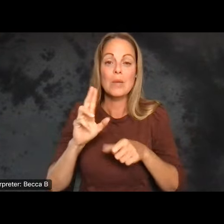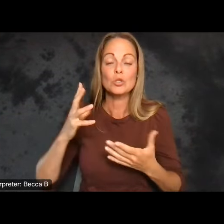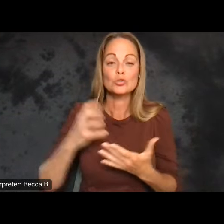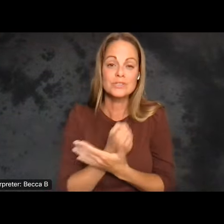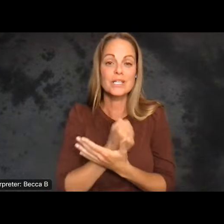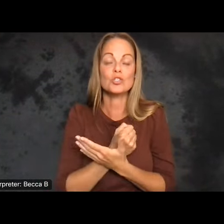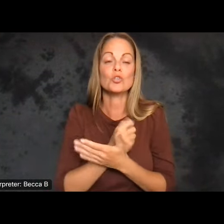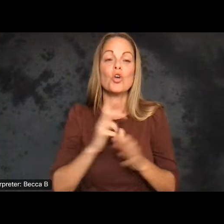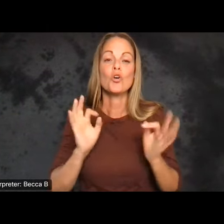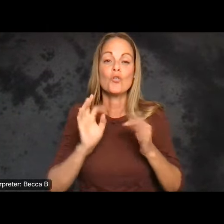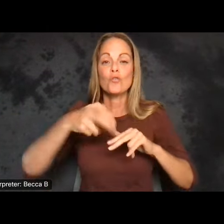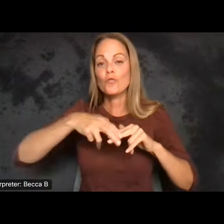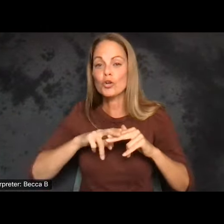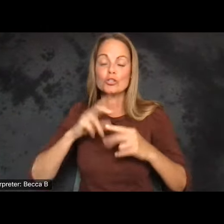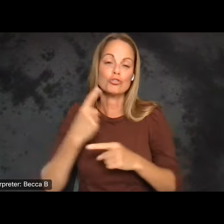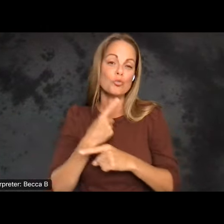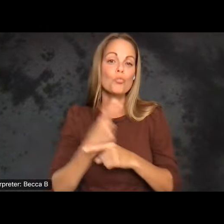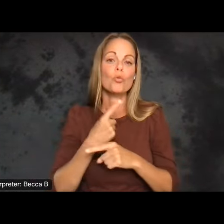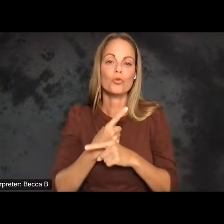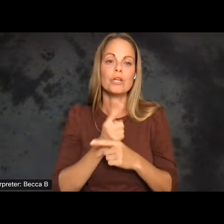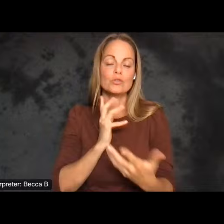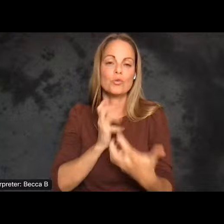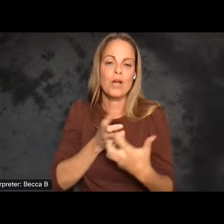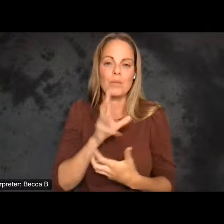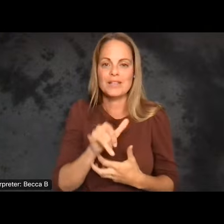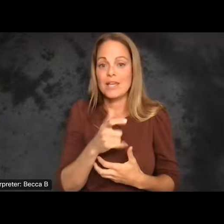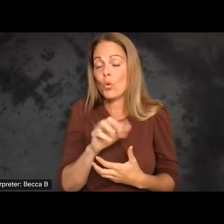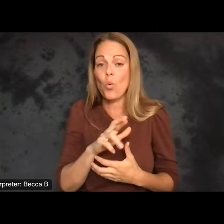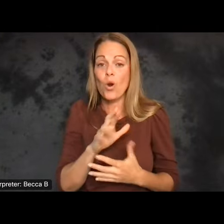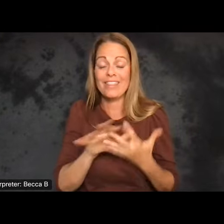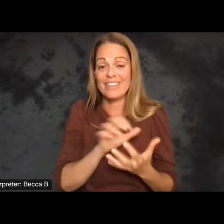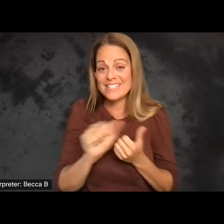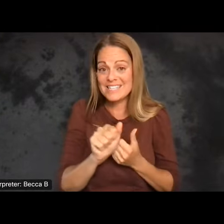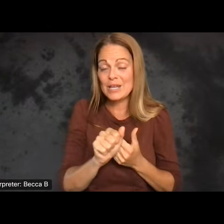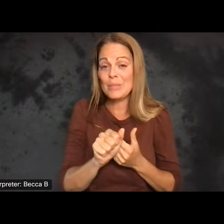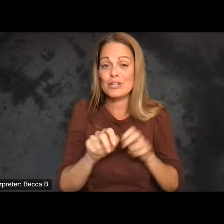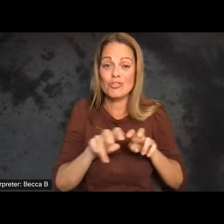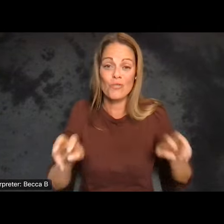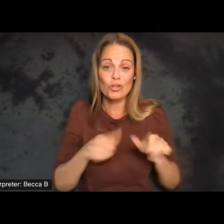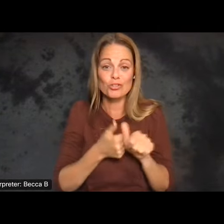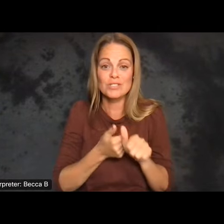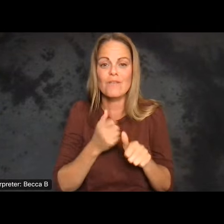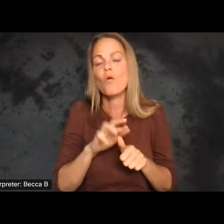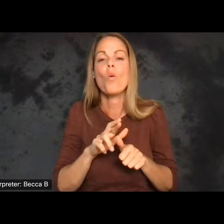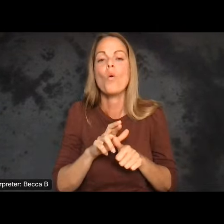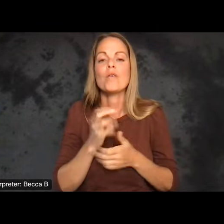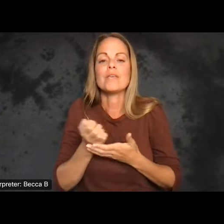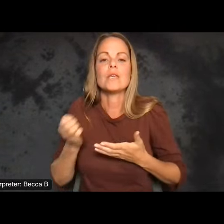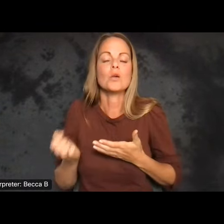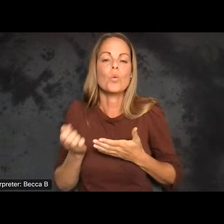that's appropriate to accommodate that. Otherwise, they end up either damaging the furniture or the furniture damages their equipment.